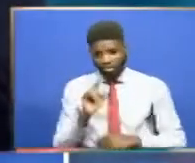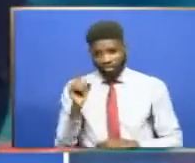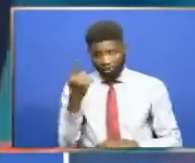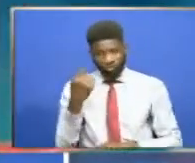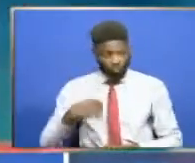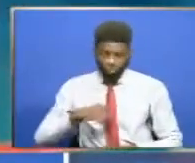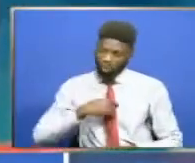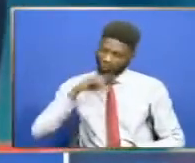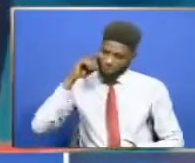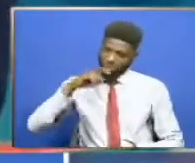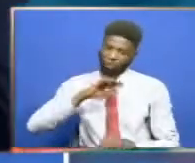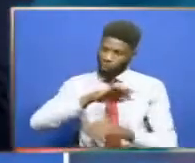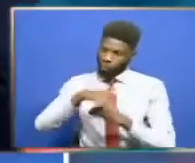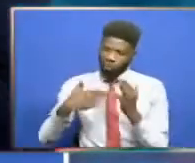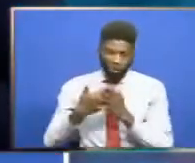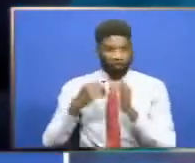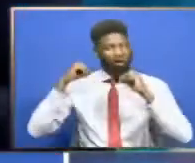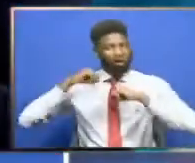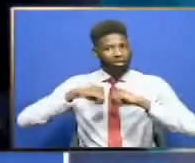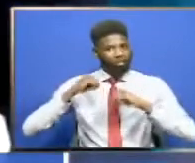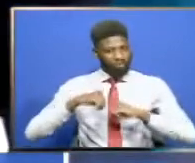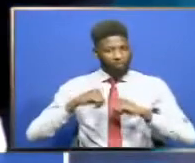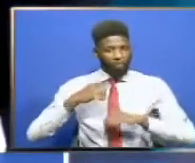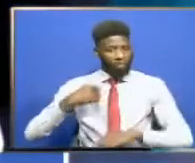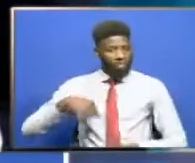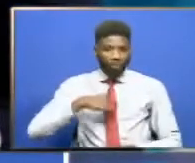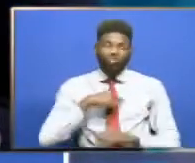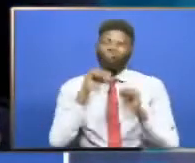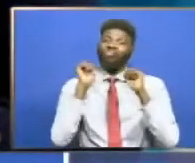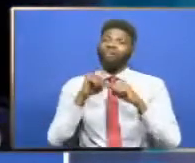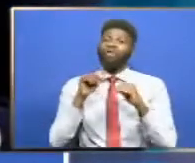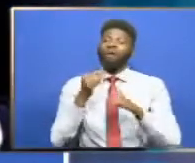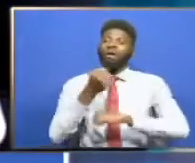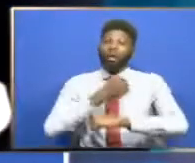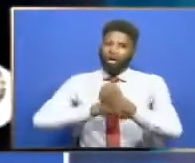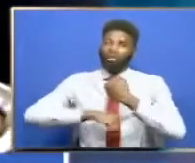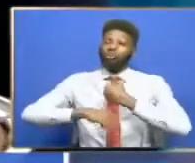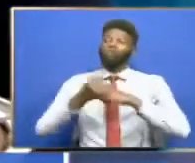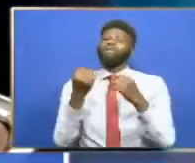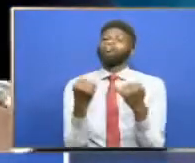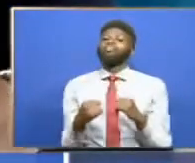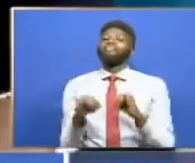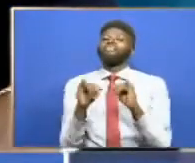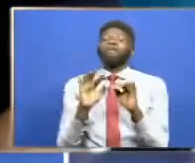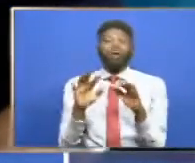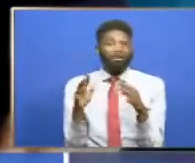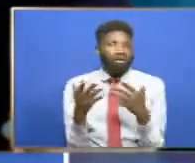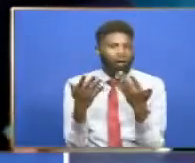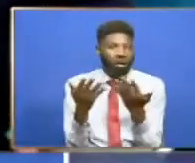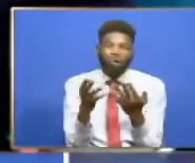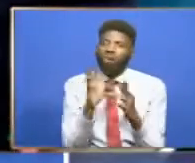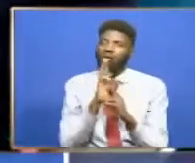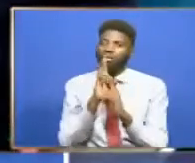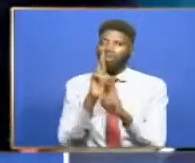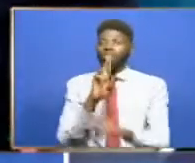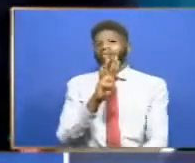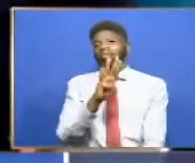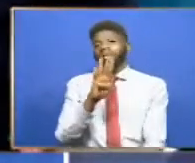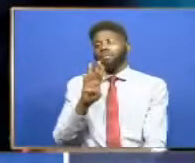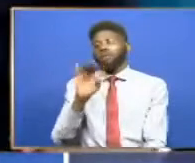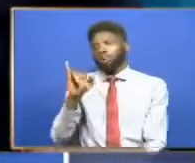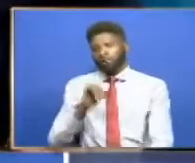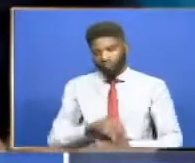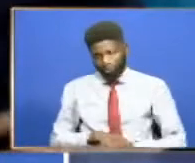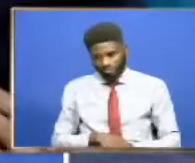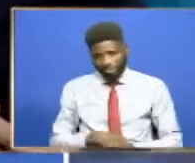must all agree on how we are going to implement the report of the Building Bridges Initiative, mm-hmm. and